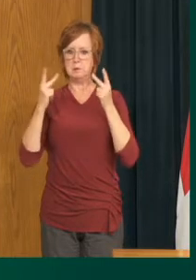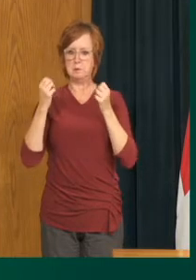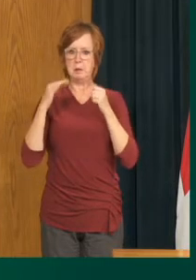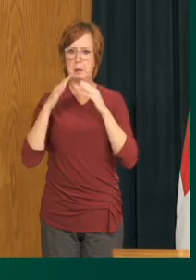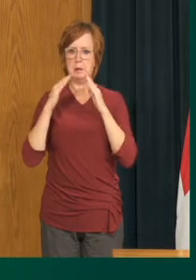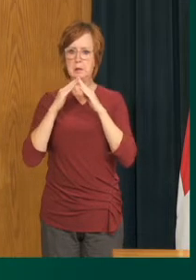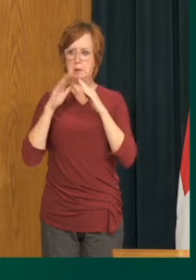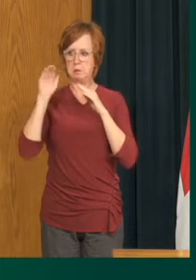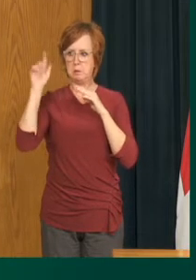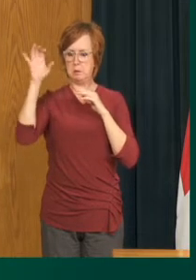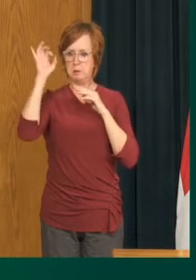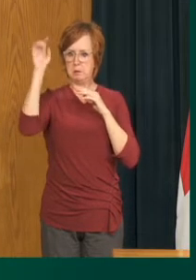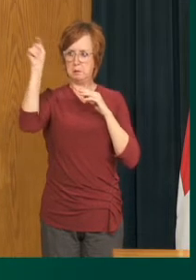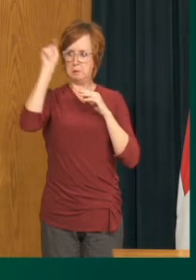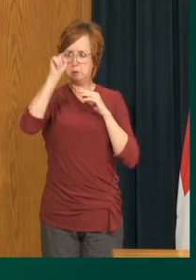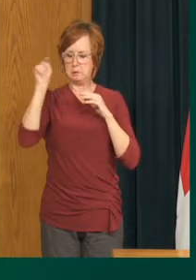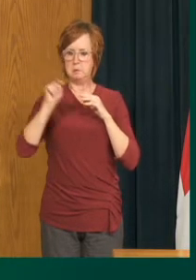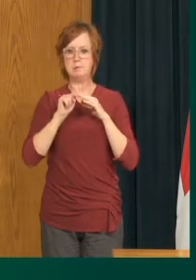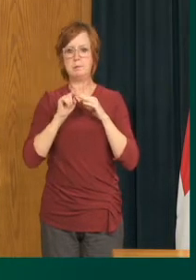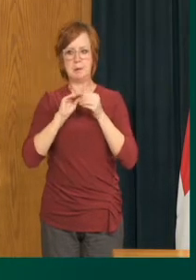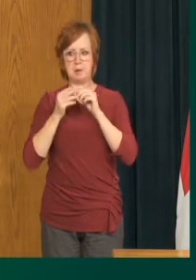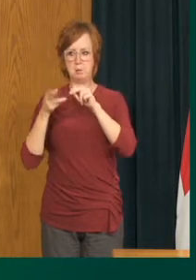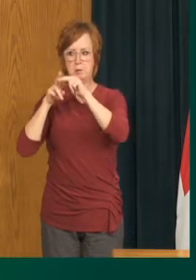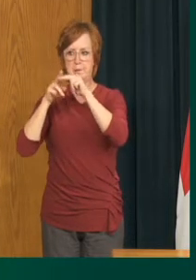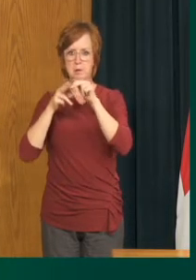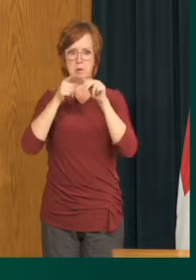need to do everything we can to make sure that our case numbers